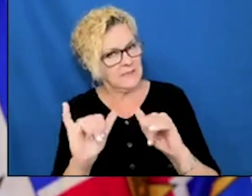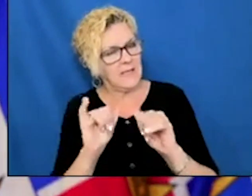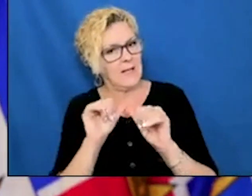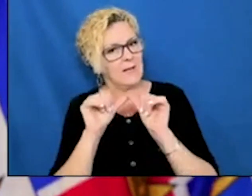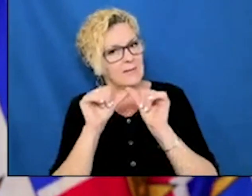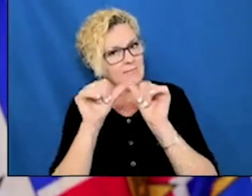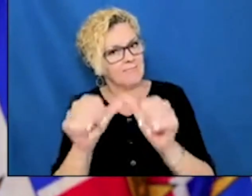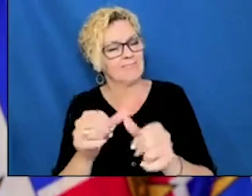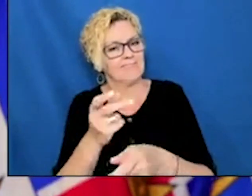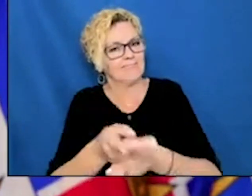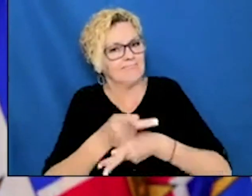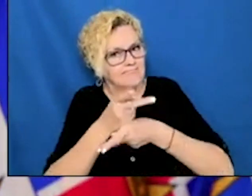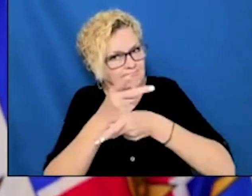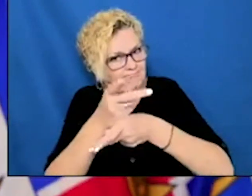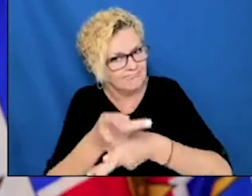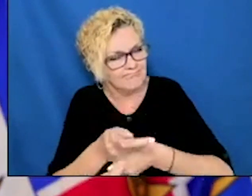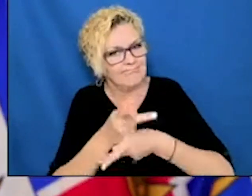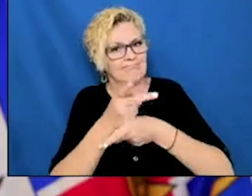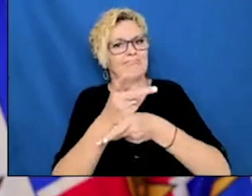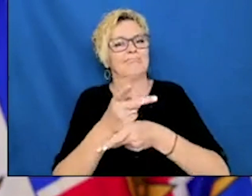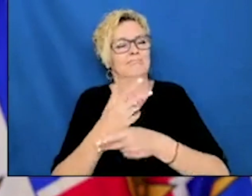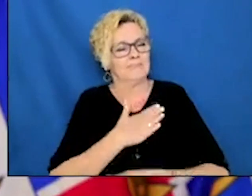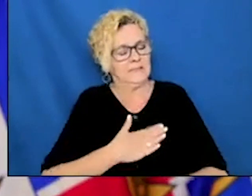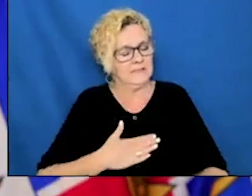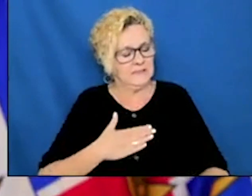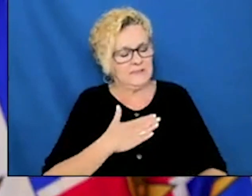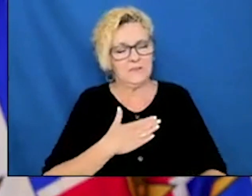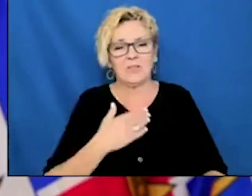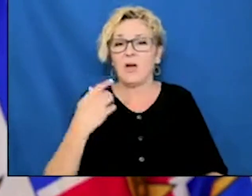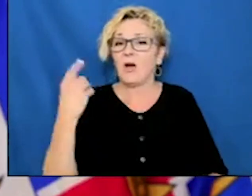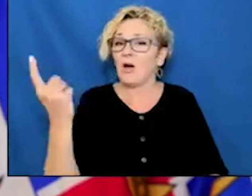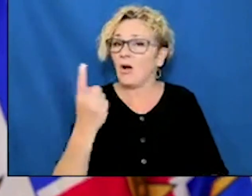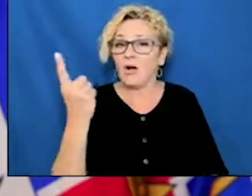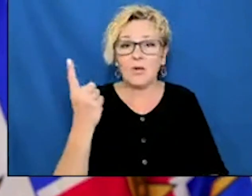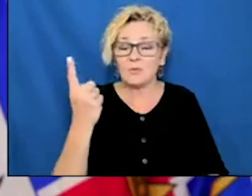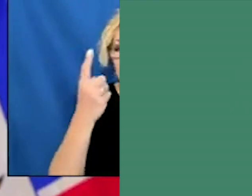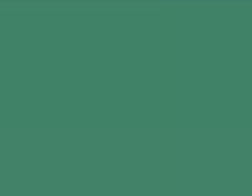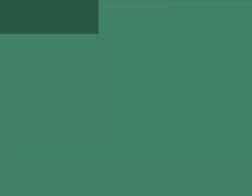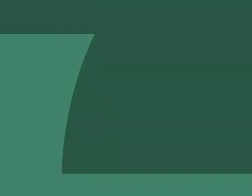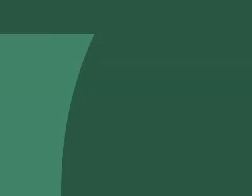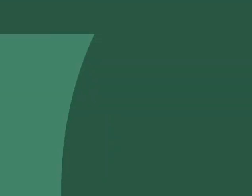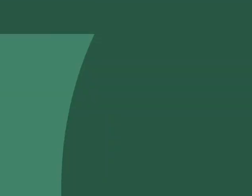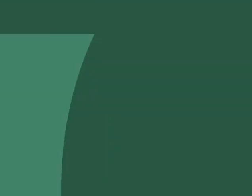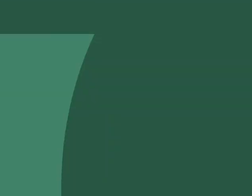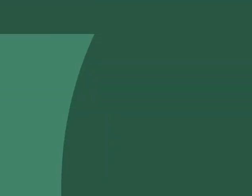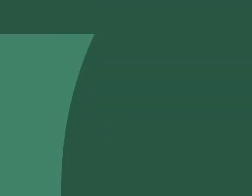support each other by being kind, by remaining calm, and staying safe.